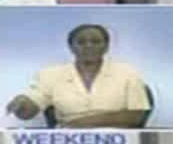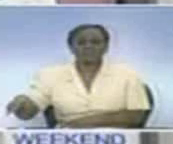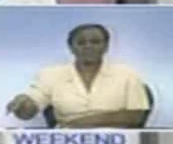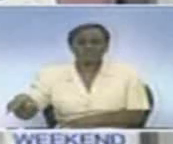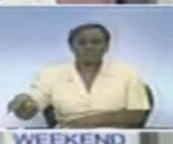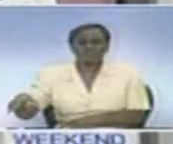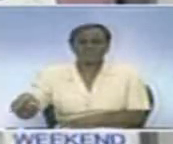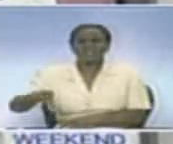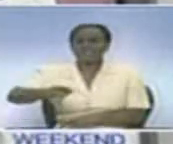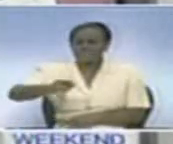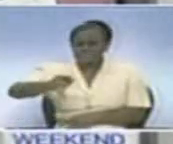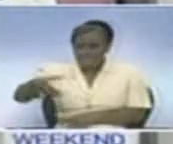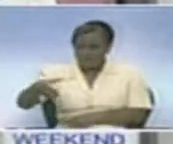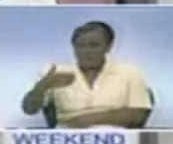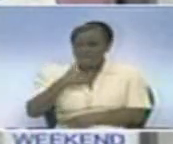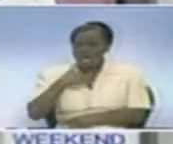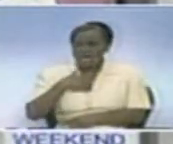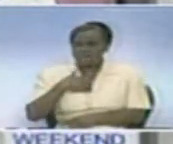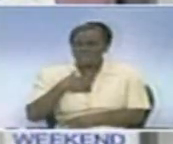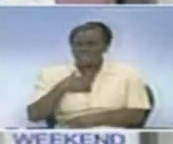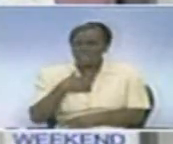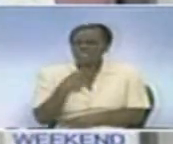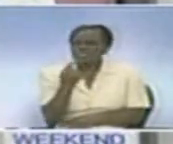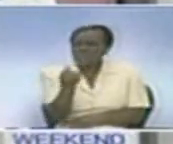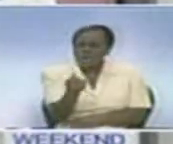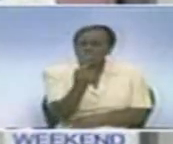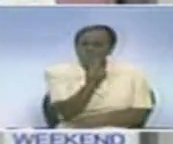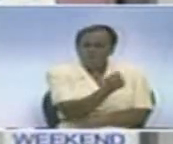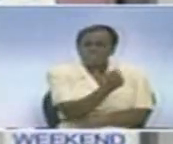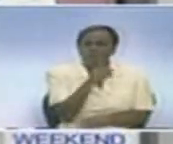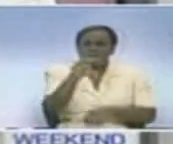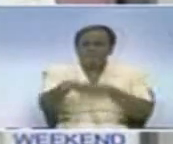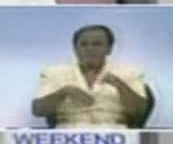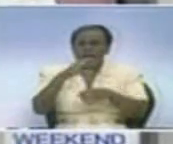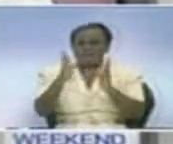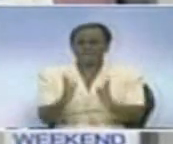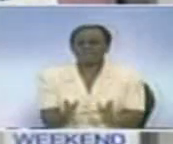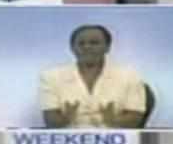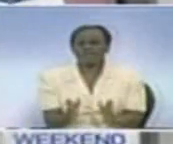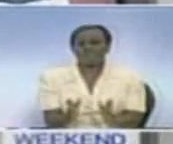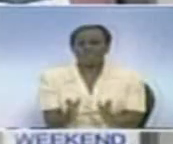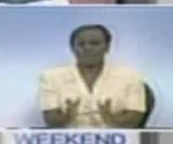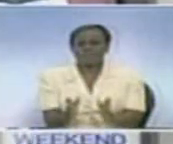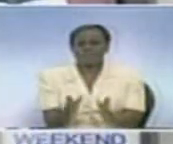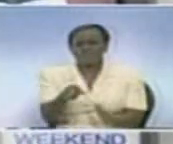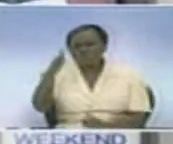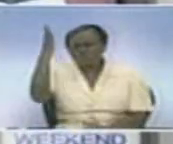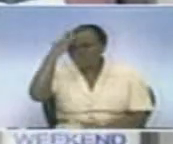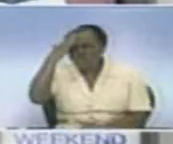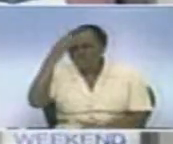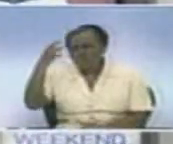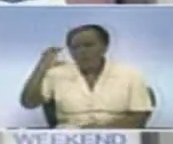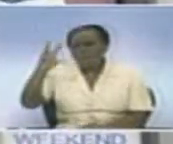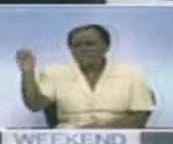a township which is occupied by very small scale farmers. You know, I don't know whether you know